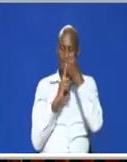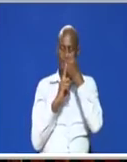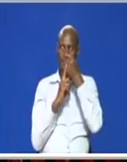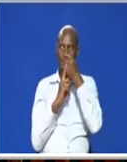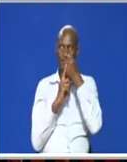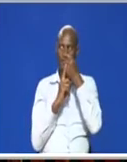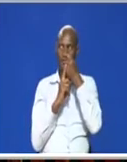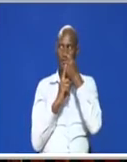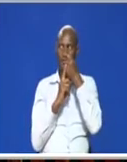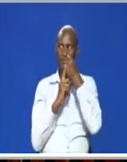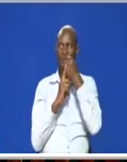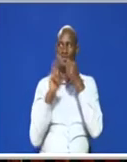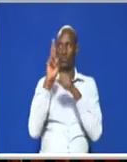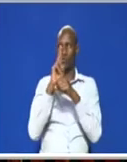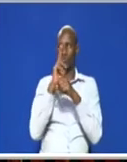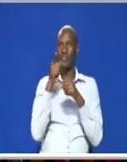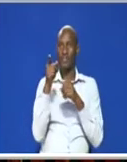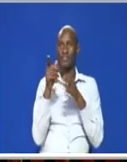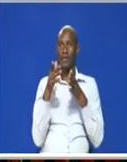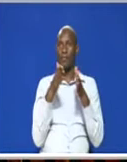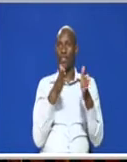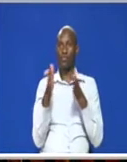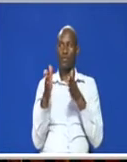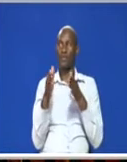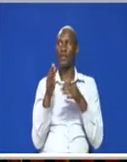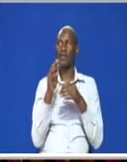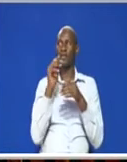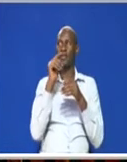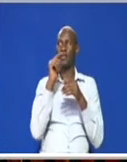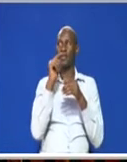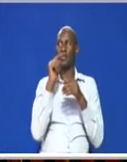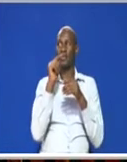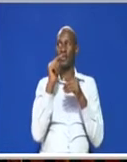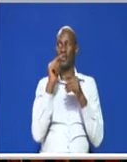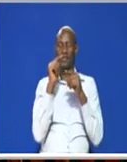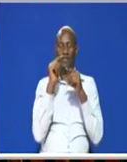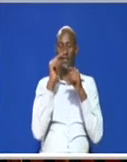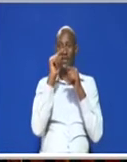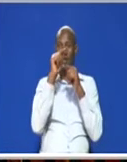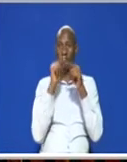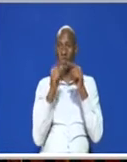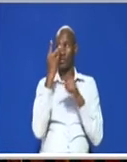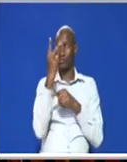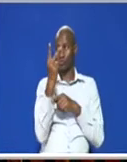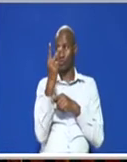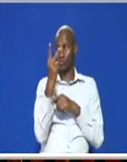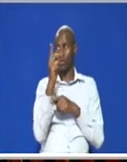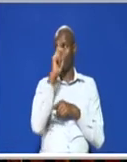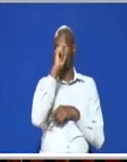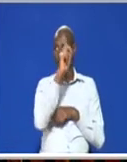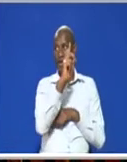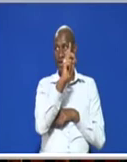196. Using this method, divide them into 2. So I have 1 and I